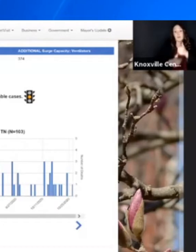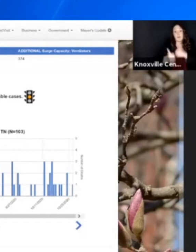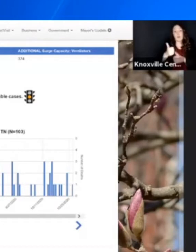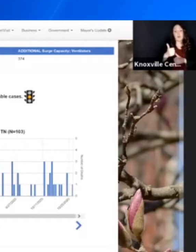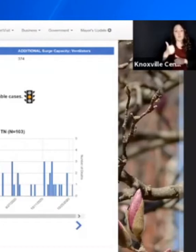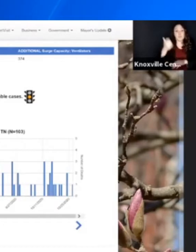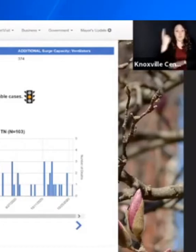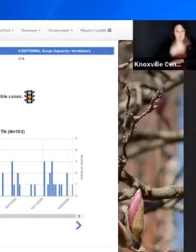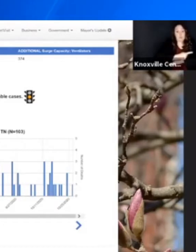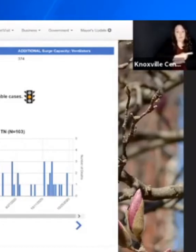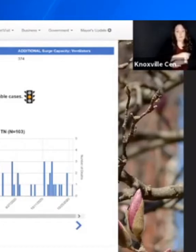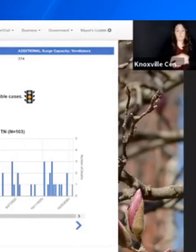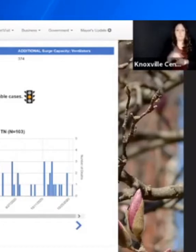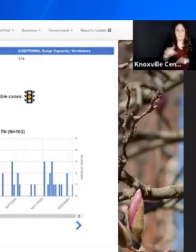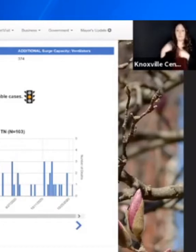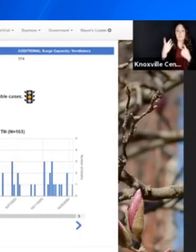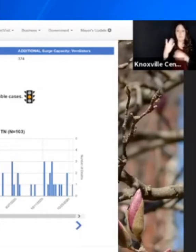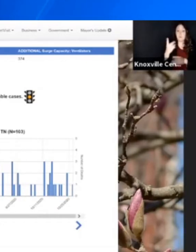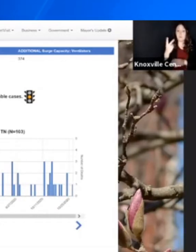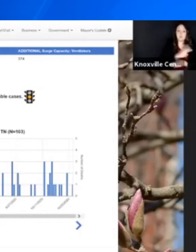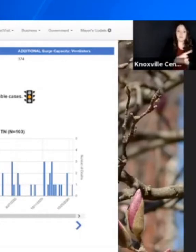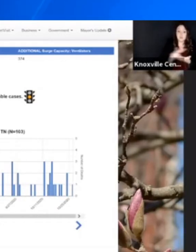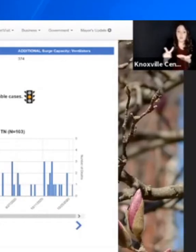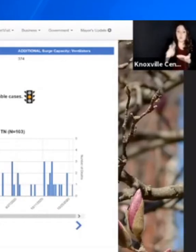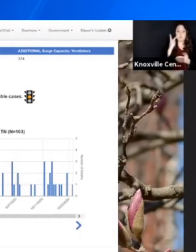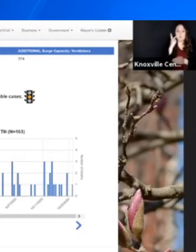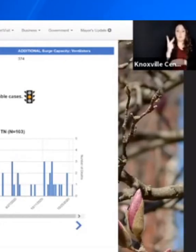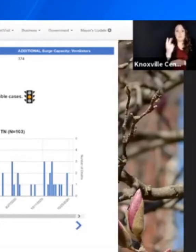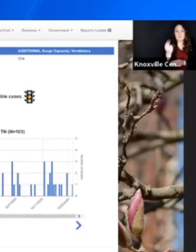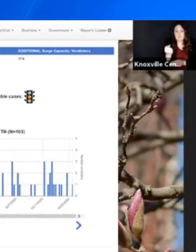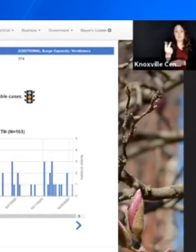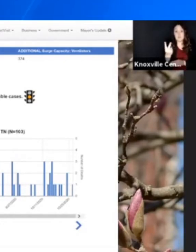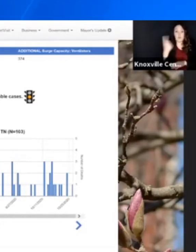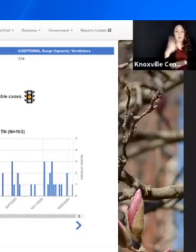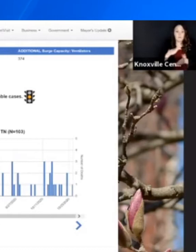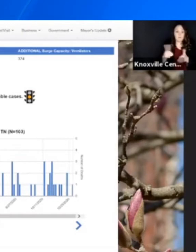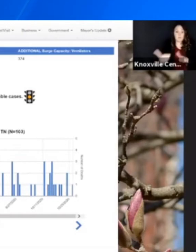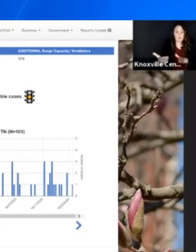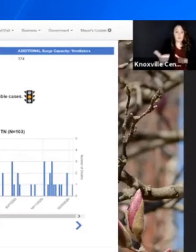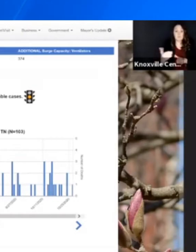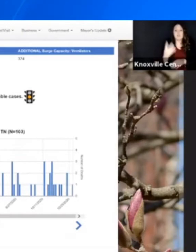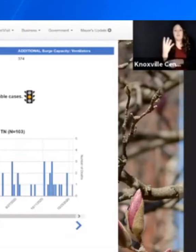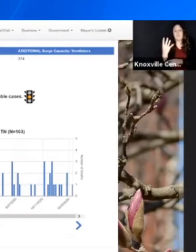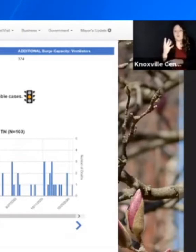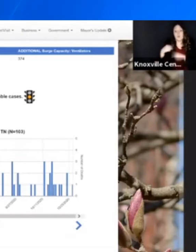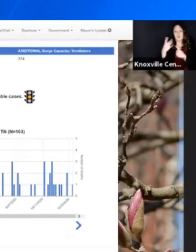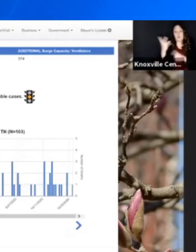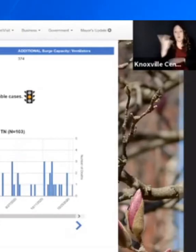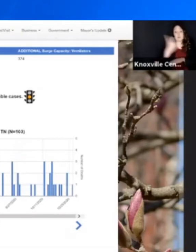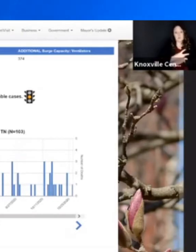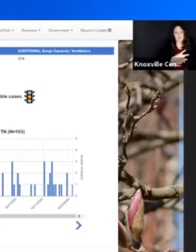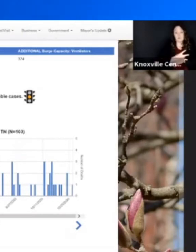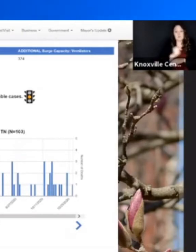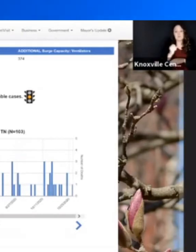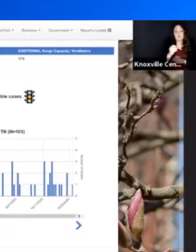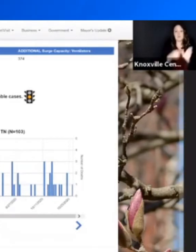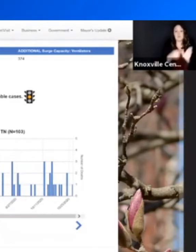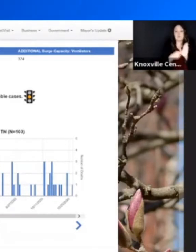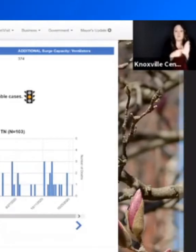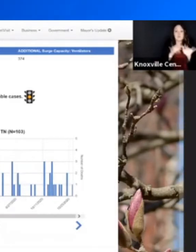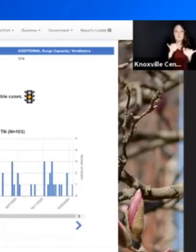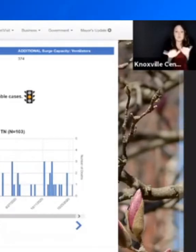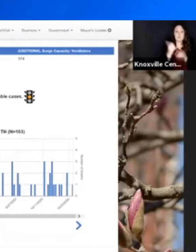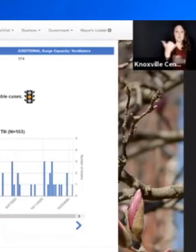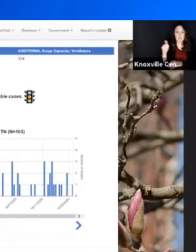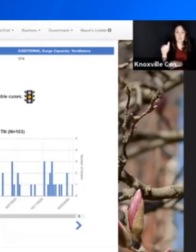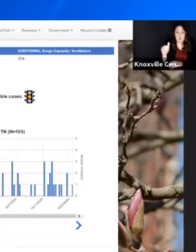Over the past 2 weeks, we've seen 12 deaths, with 4 in the last 7 days. The information available leads us to represent this benchmark as